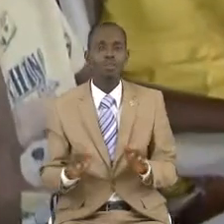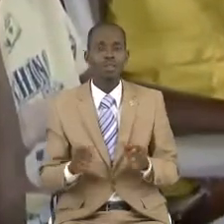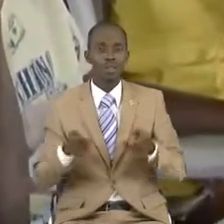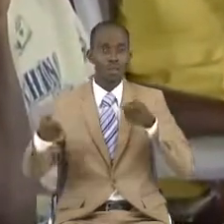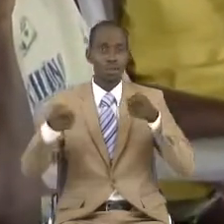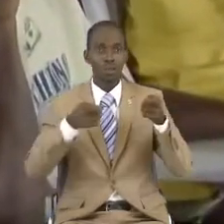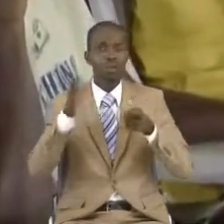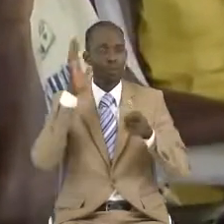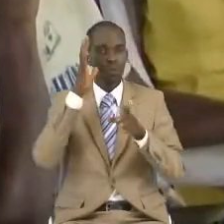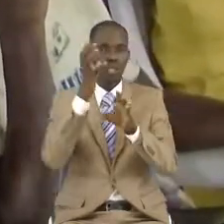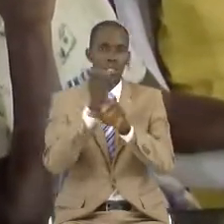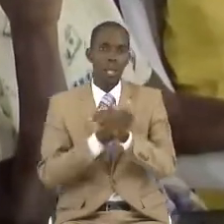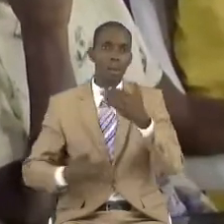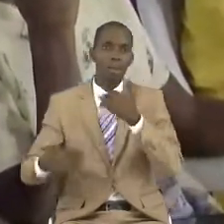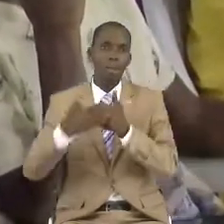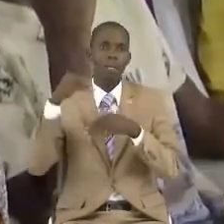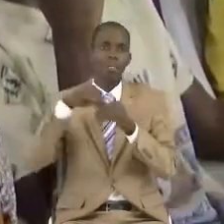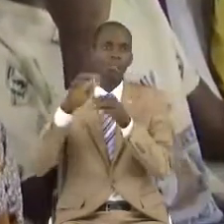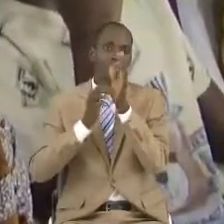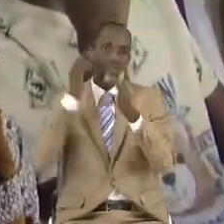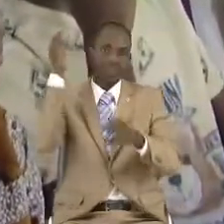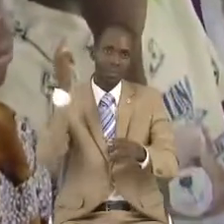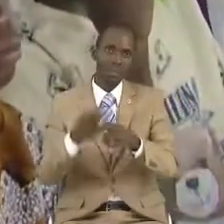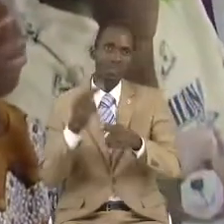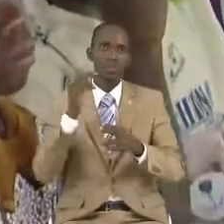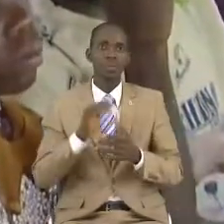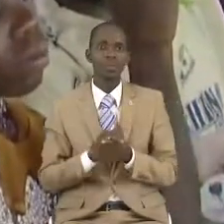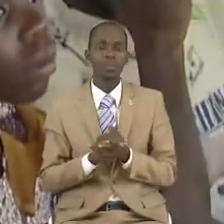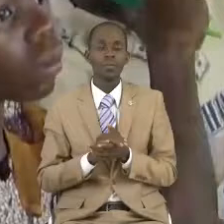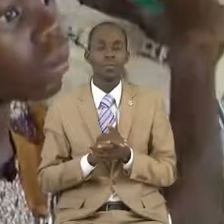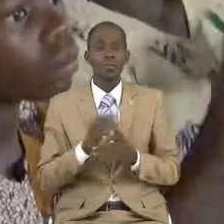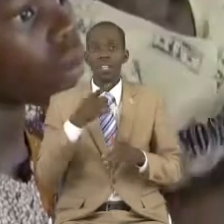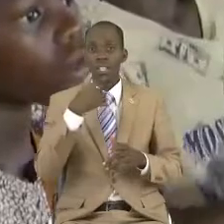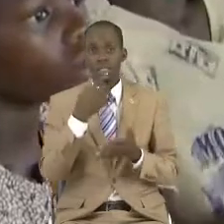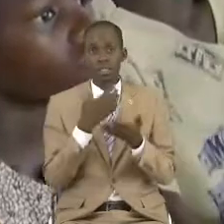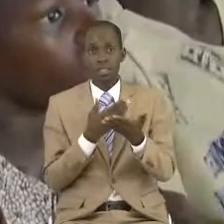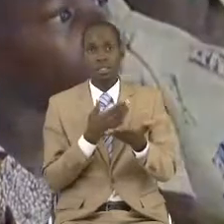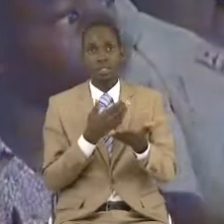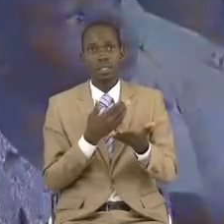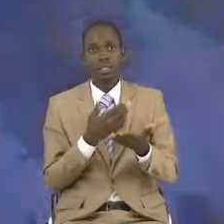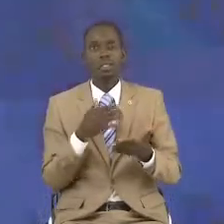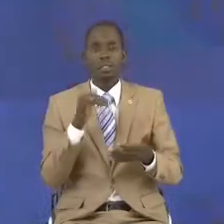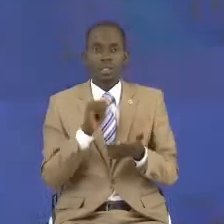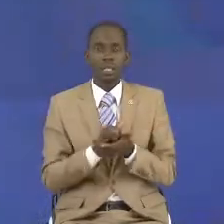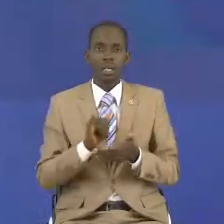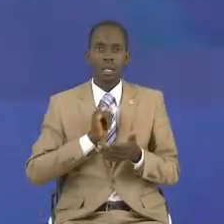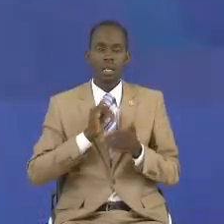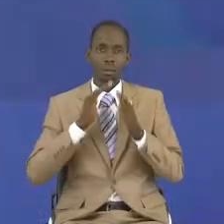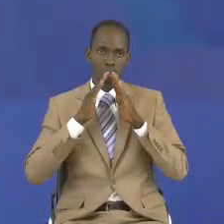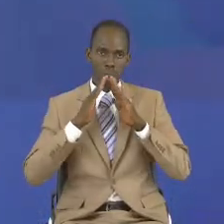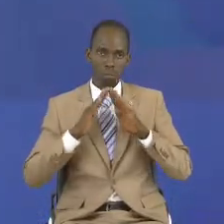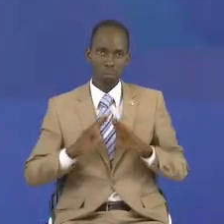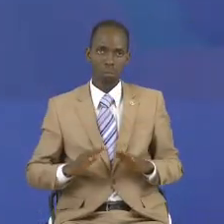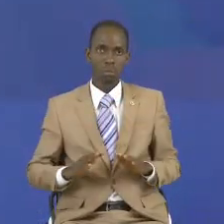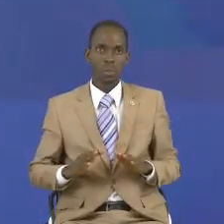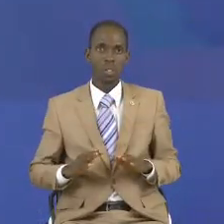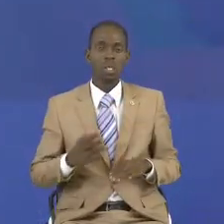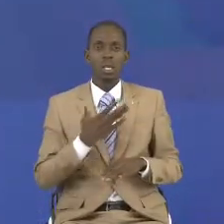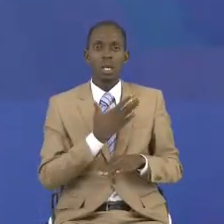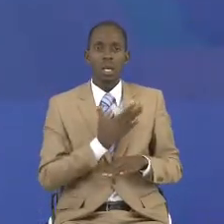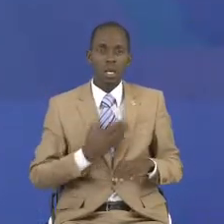in jesus name it said that i kept silence and went